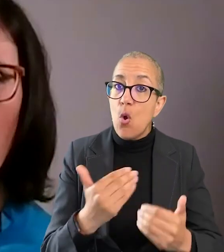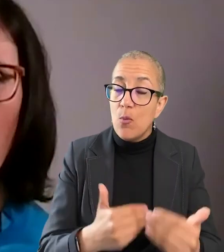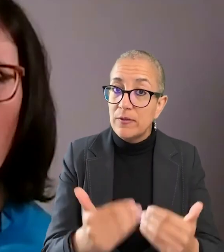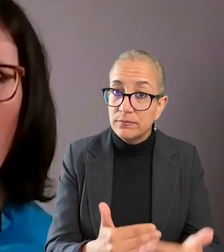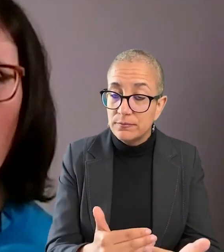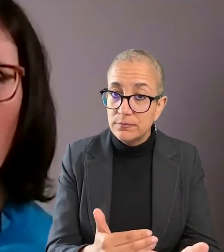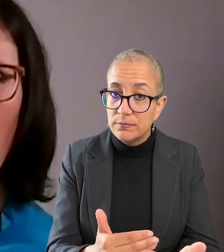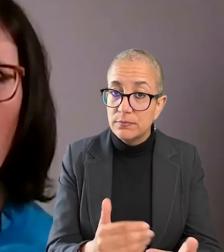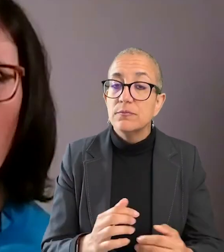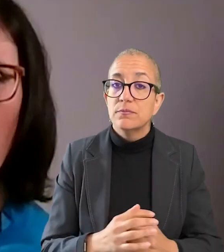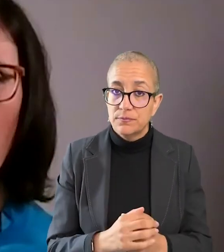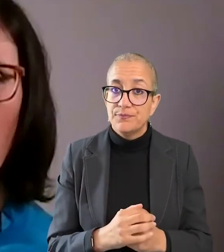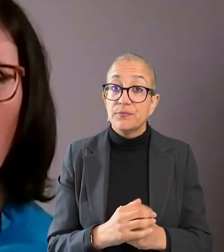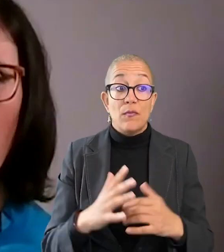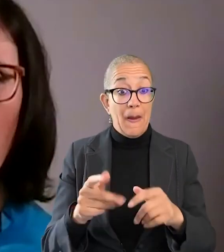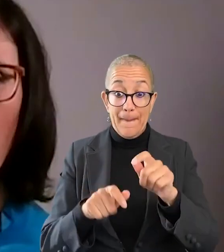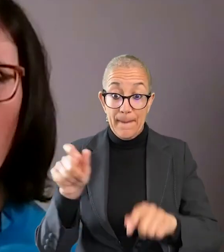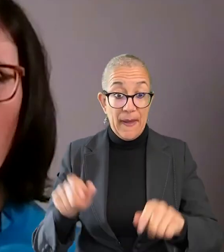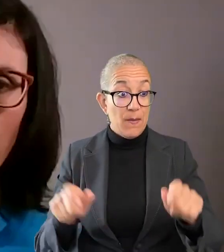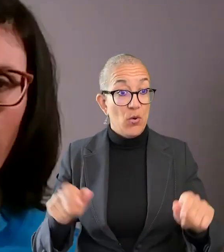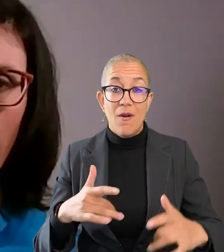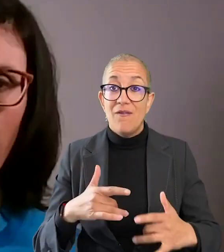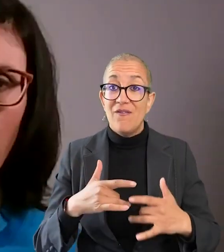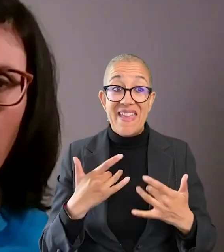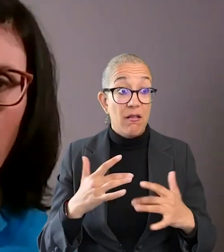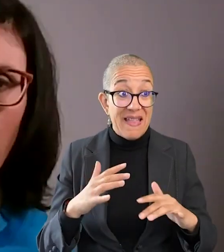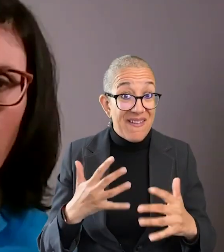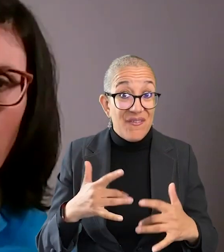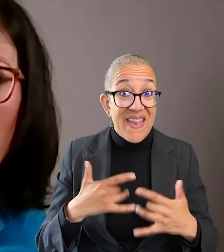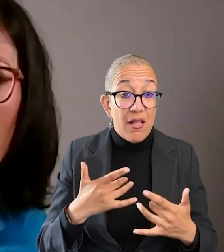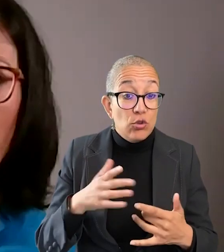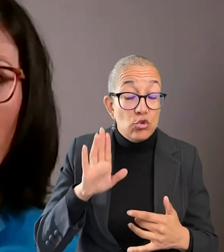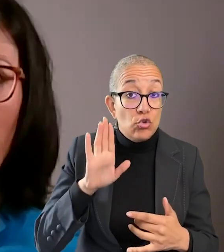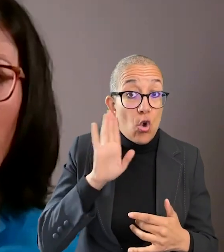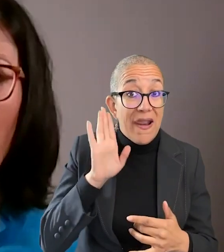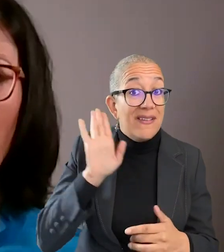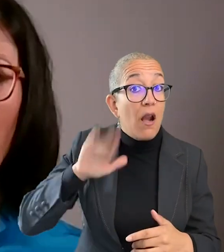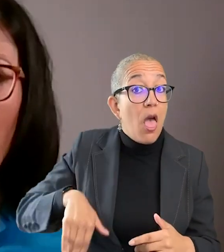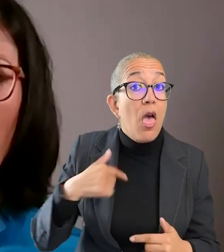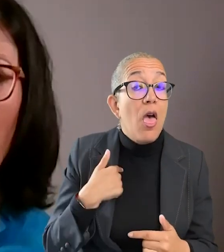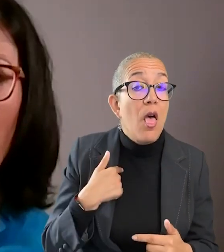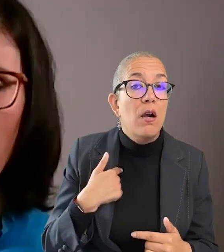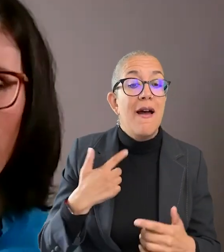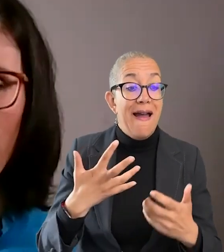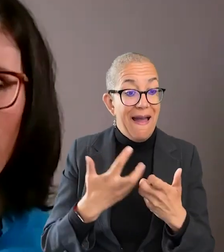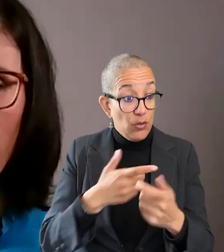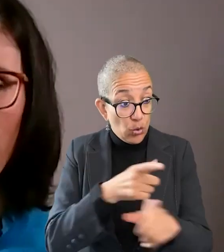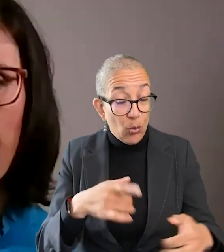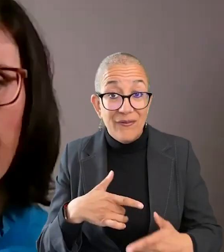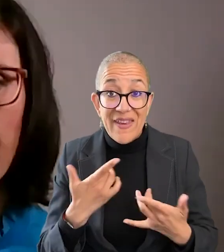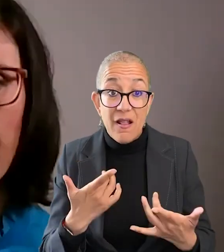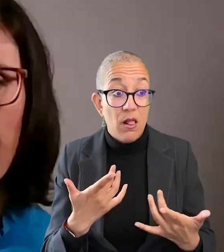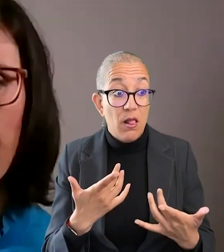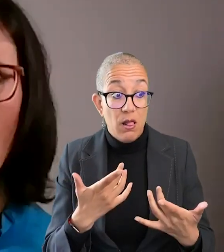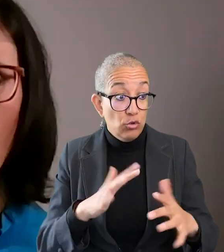that people feel they're not being heard, and that's an equally important thing. You know, how do people feel that they're